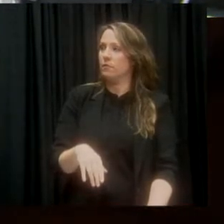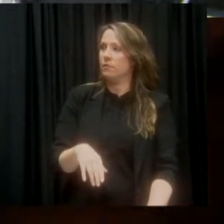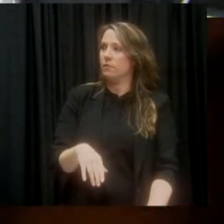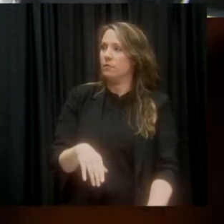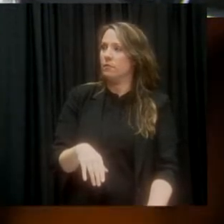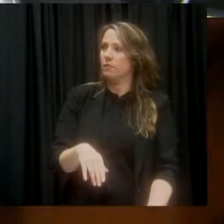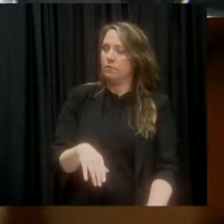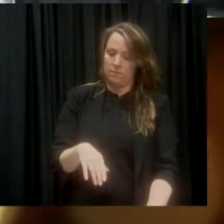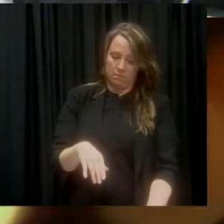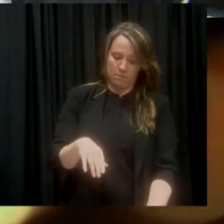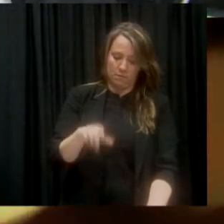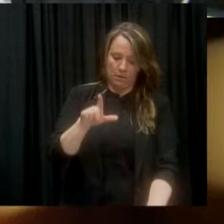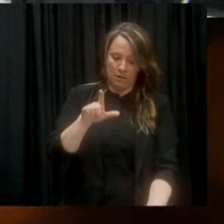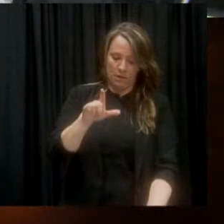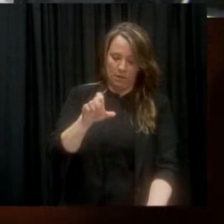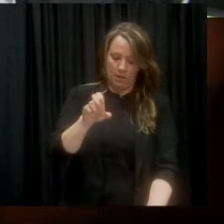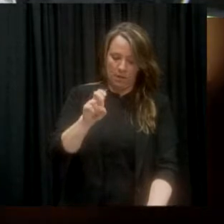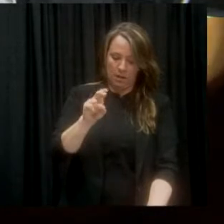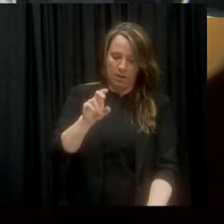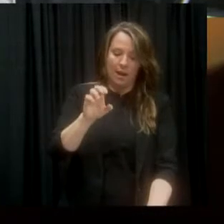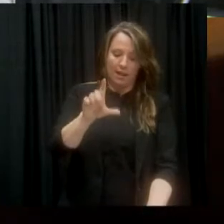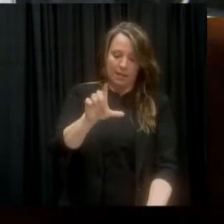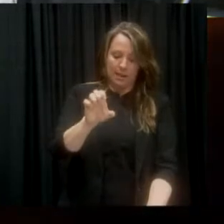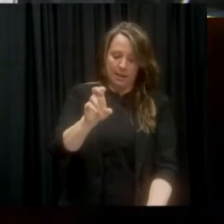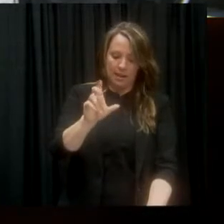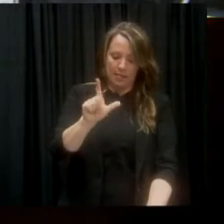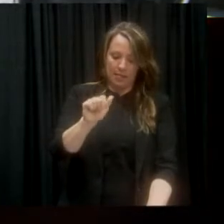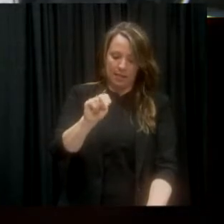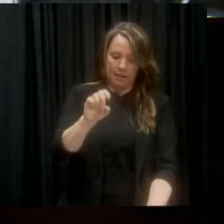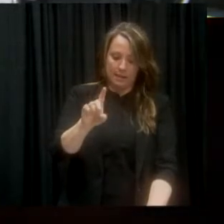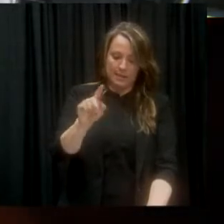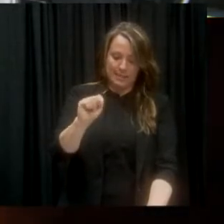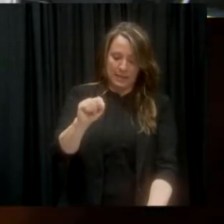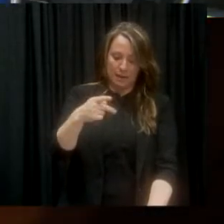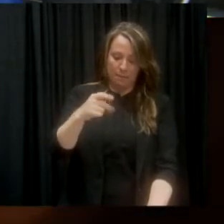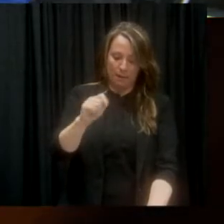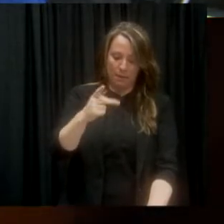I'm sorry. Let's just Leland T. Papali'i.